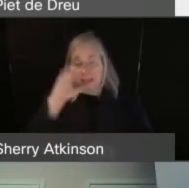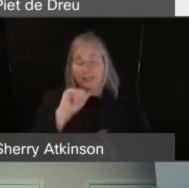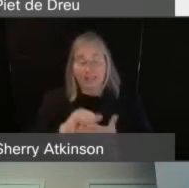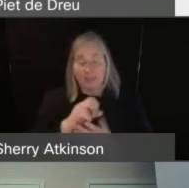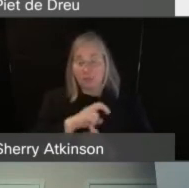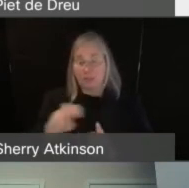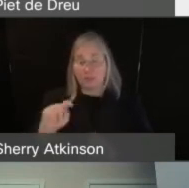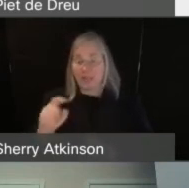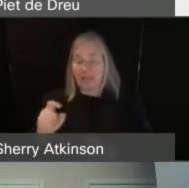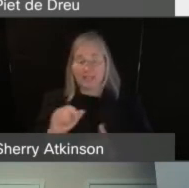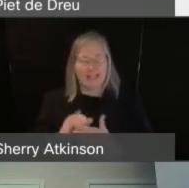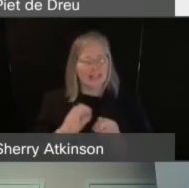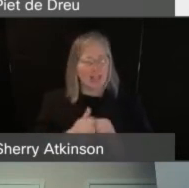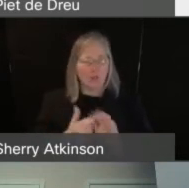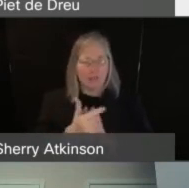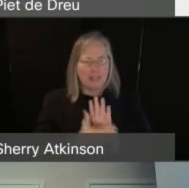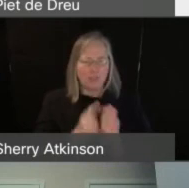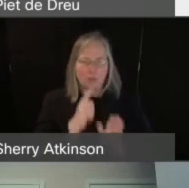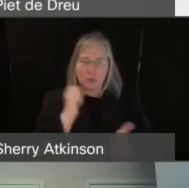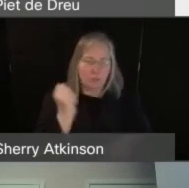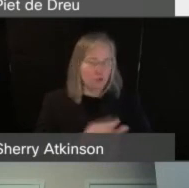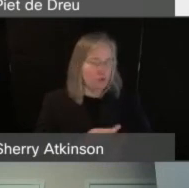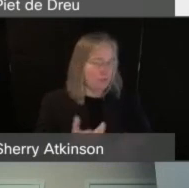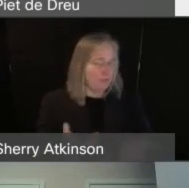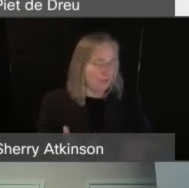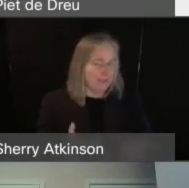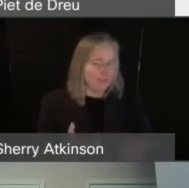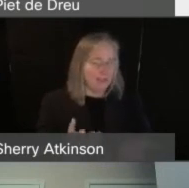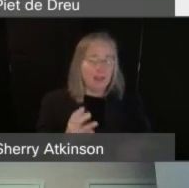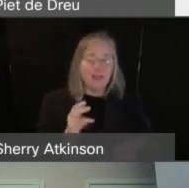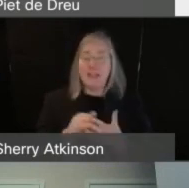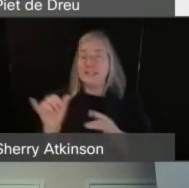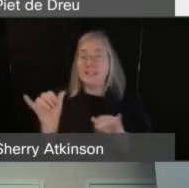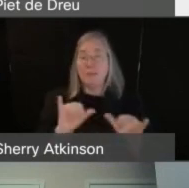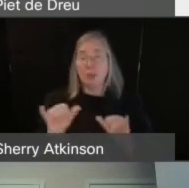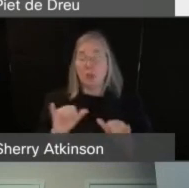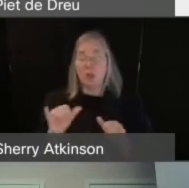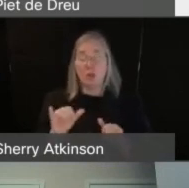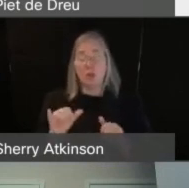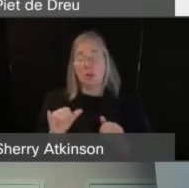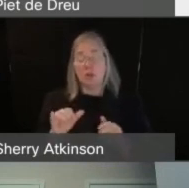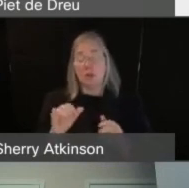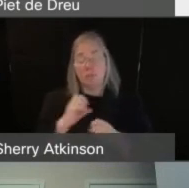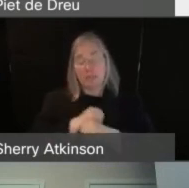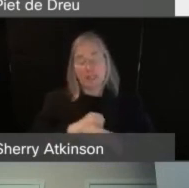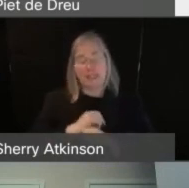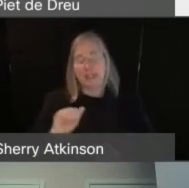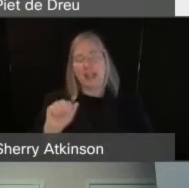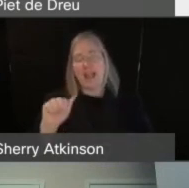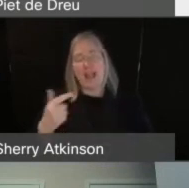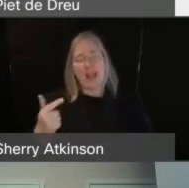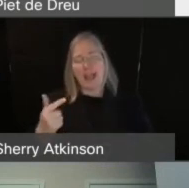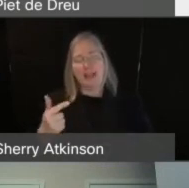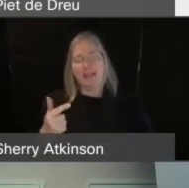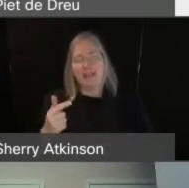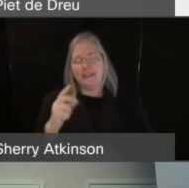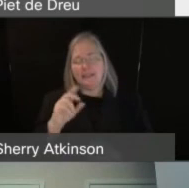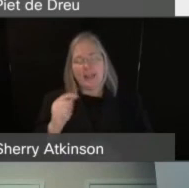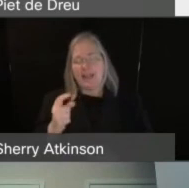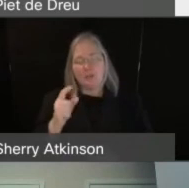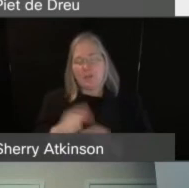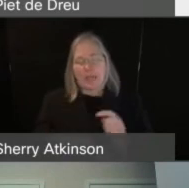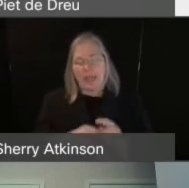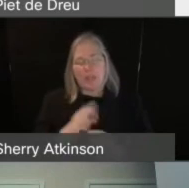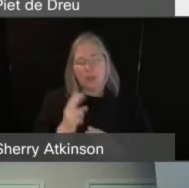the way that the legislation was approved. It's similarly protected like the ag tax, so we couldn't use it for something else. We couldn't